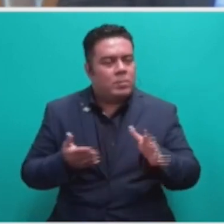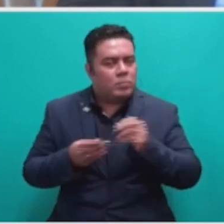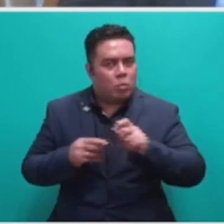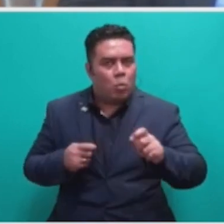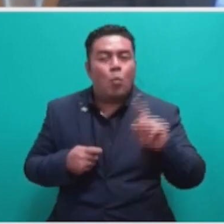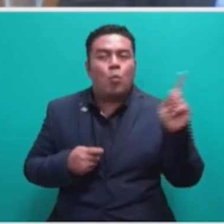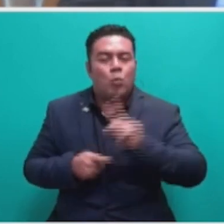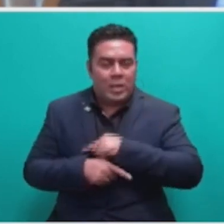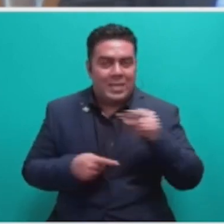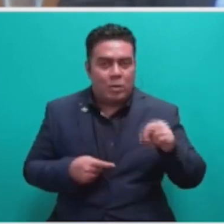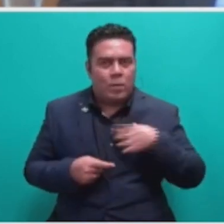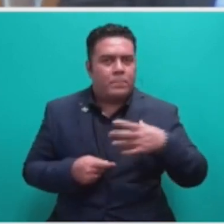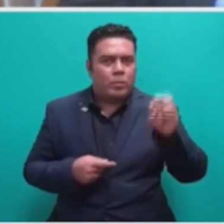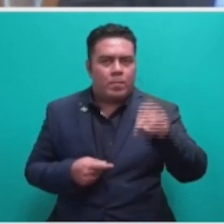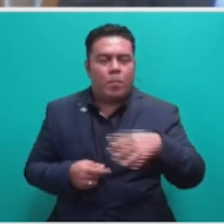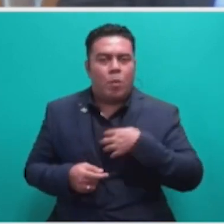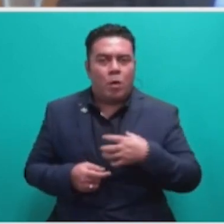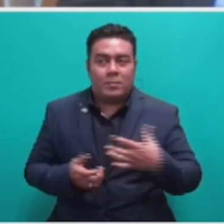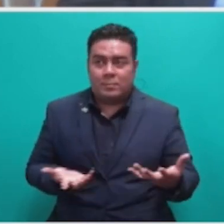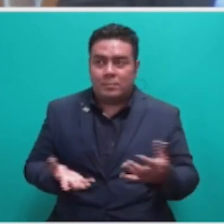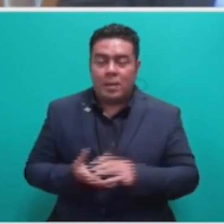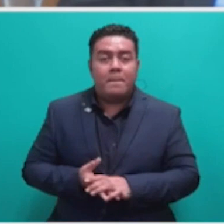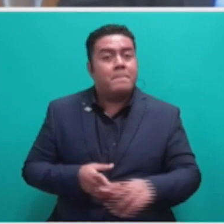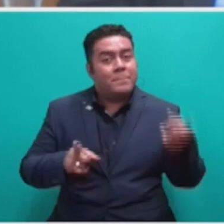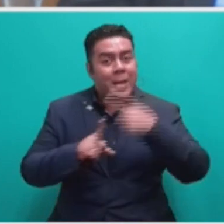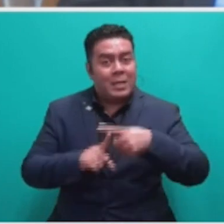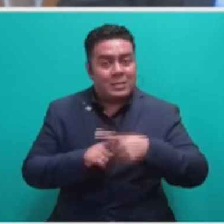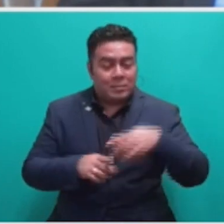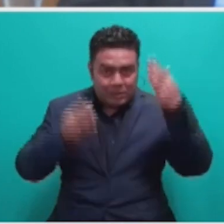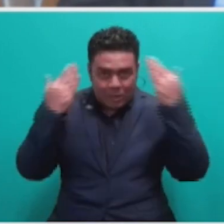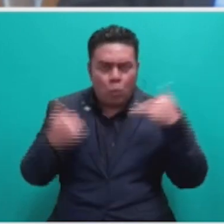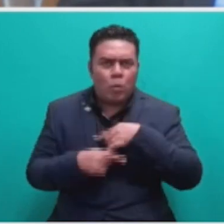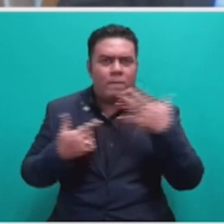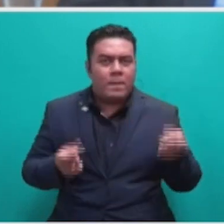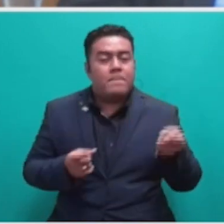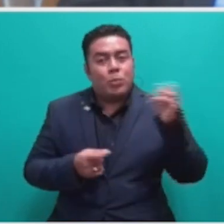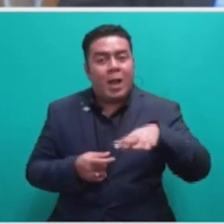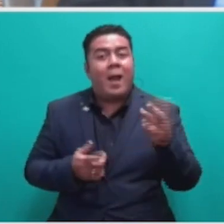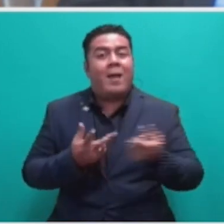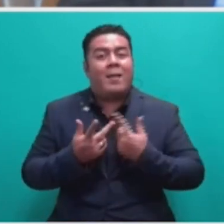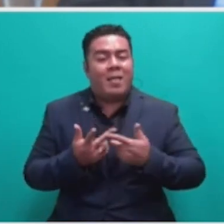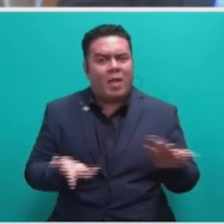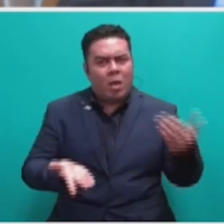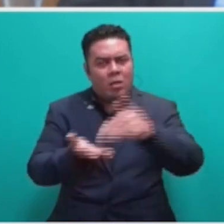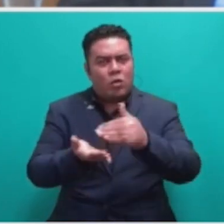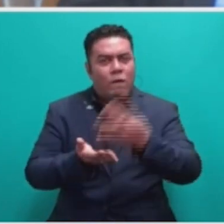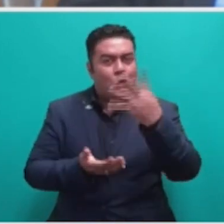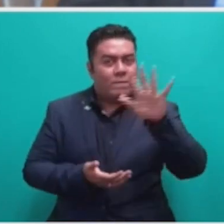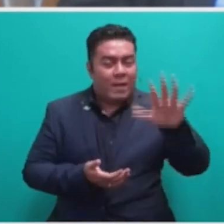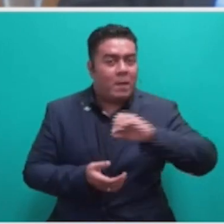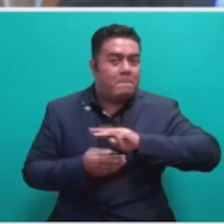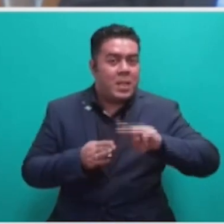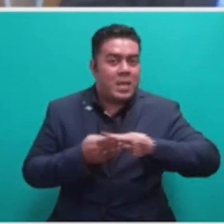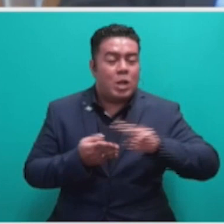be, we will put more. Plus, Mr. Speaker, we have put in another additional $45